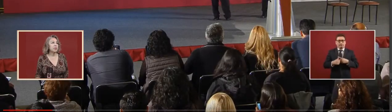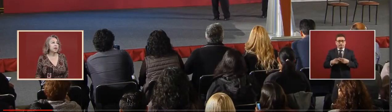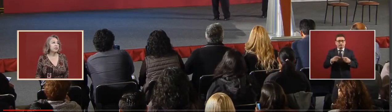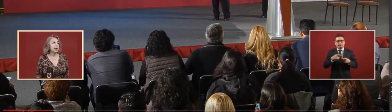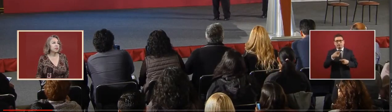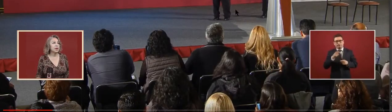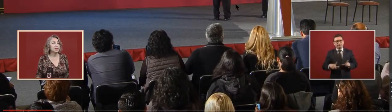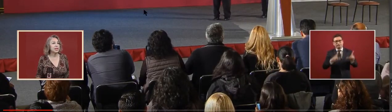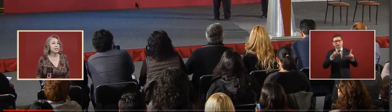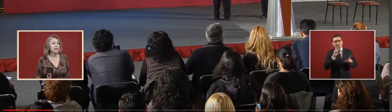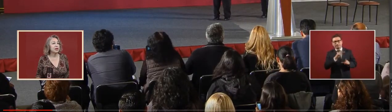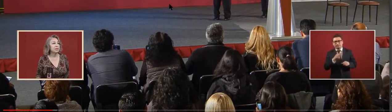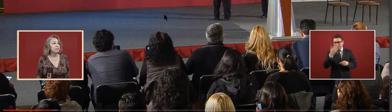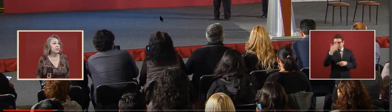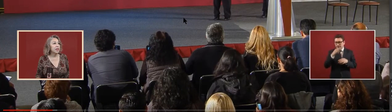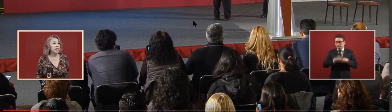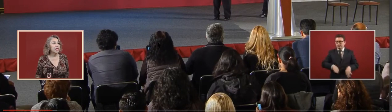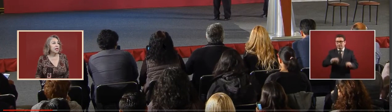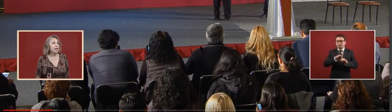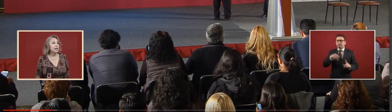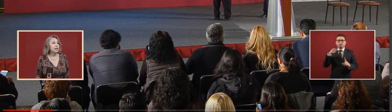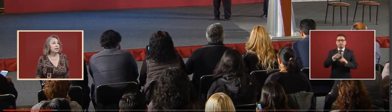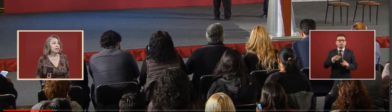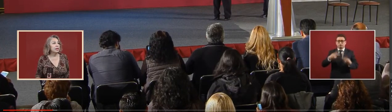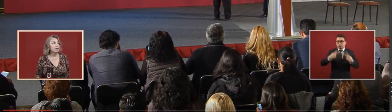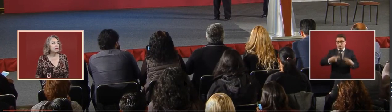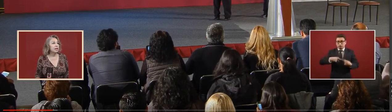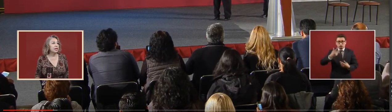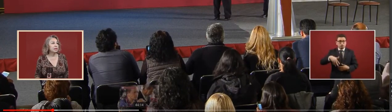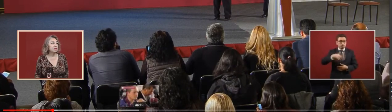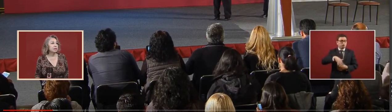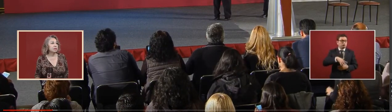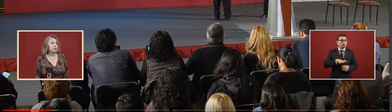want to reiterate what it says there,